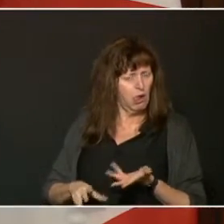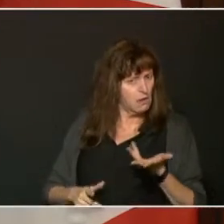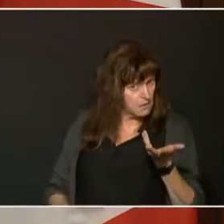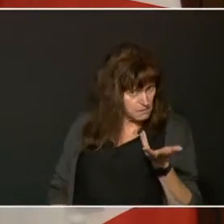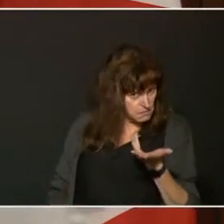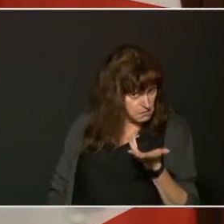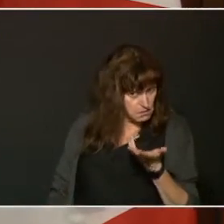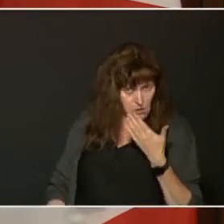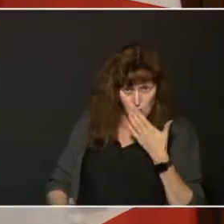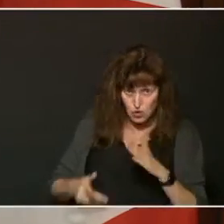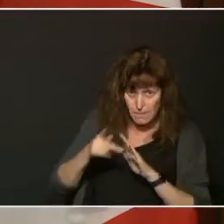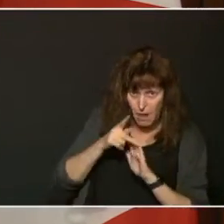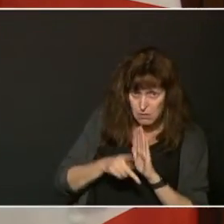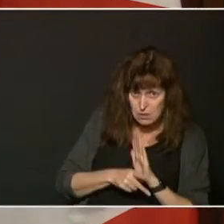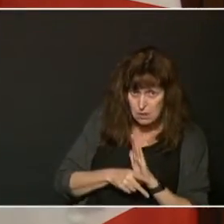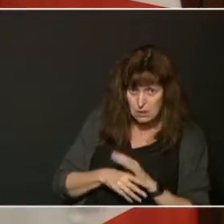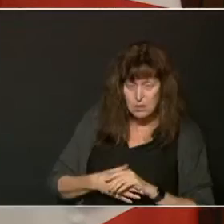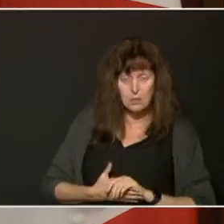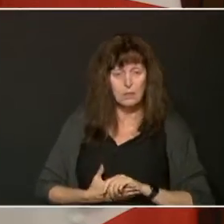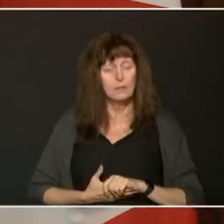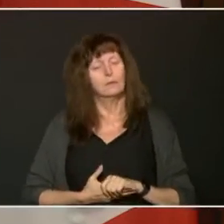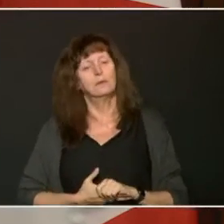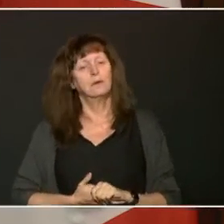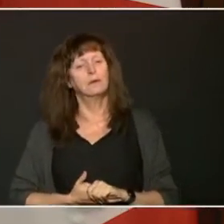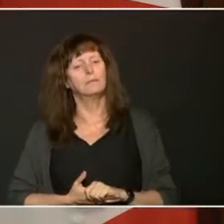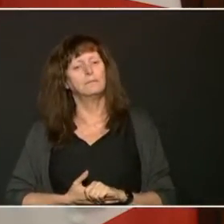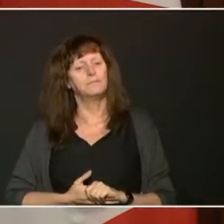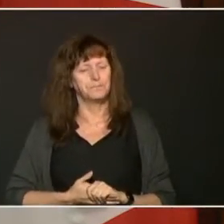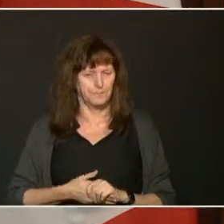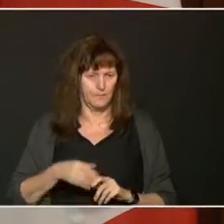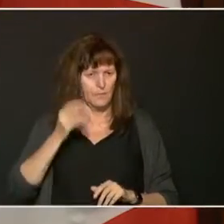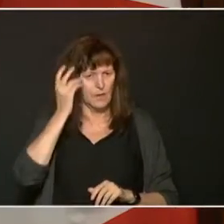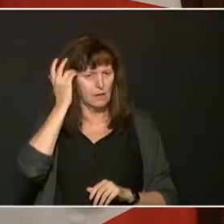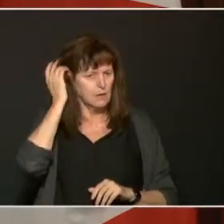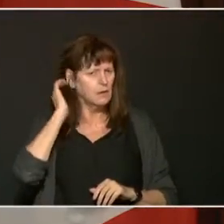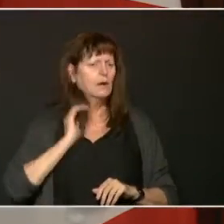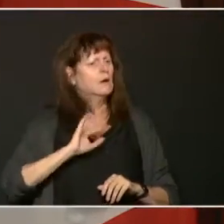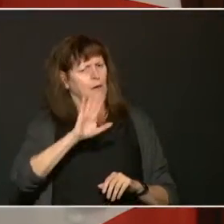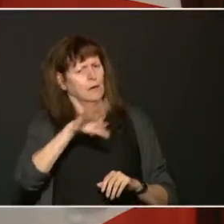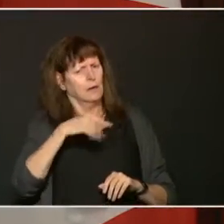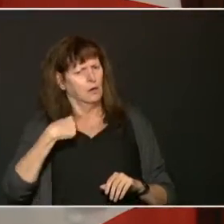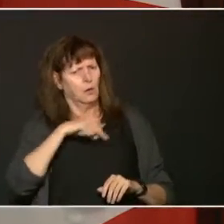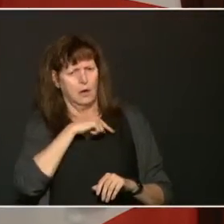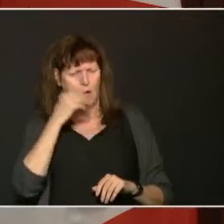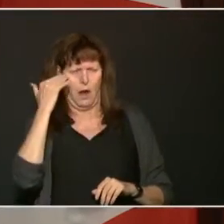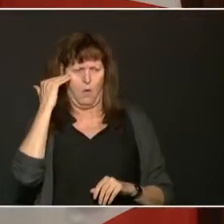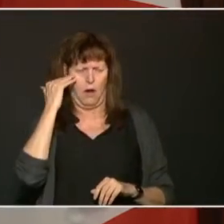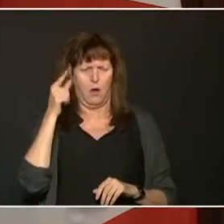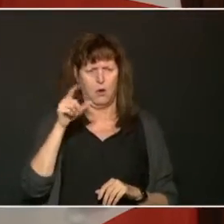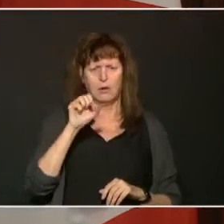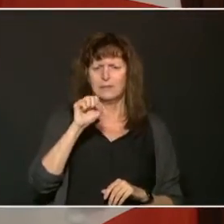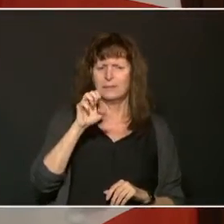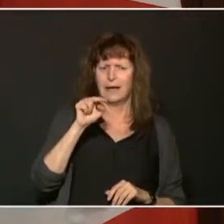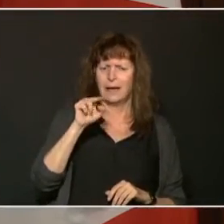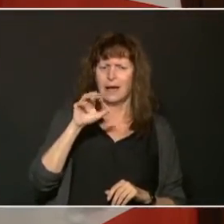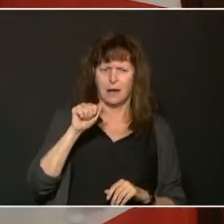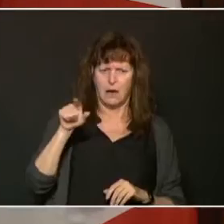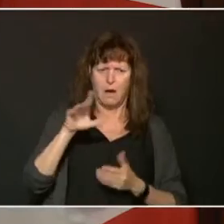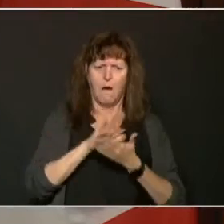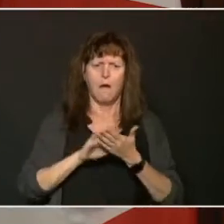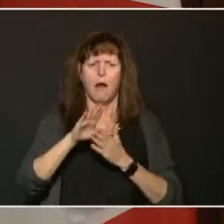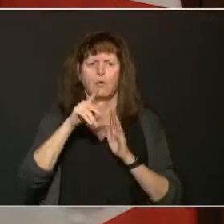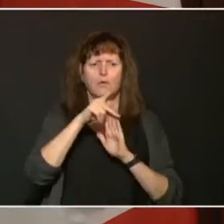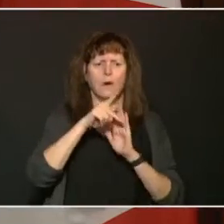Yeah, thank you. We're aware of Seneca's policy, and we also know that some other post-secondary institutions